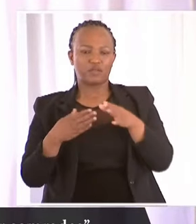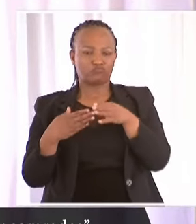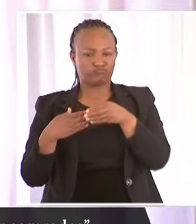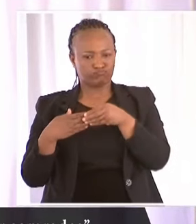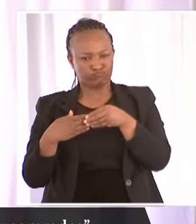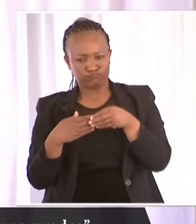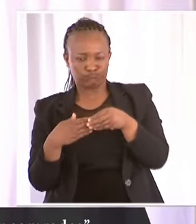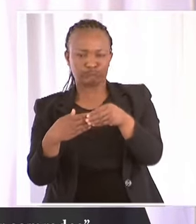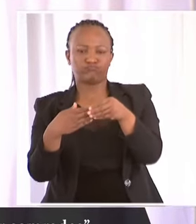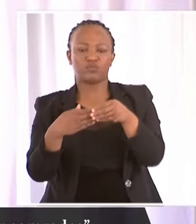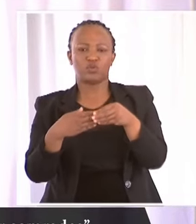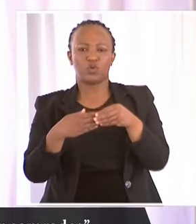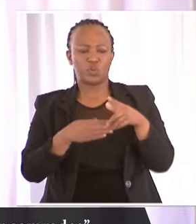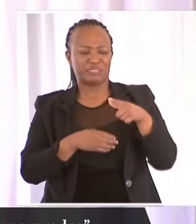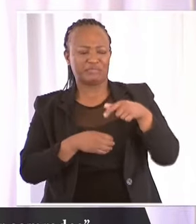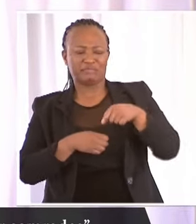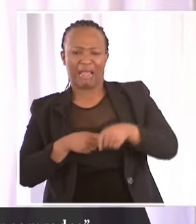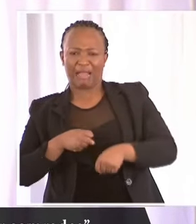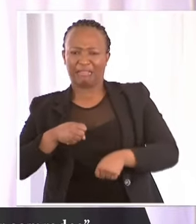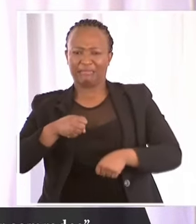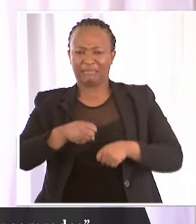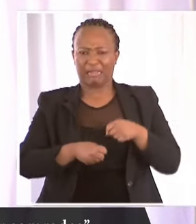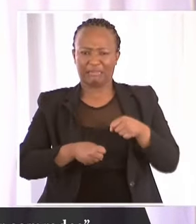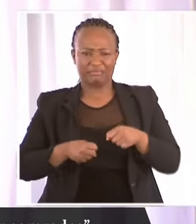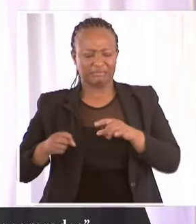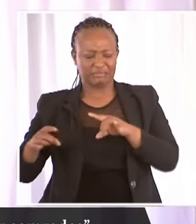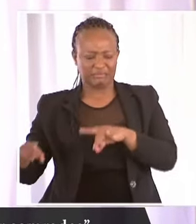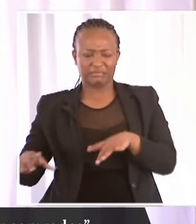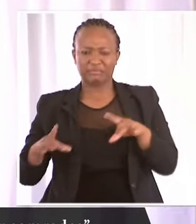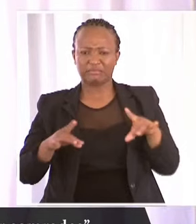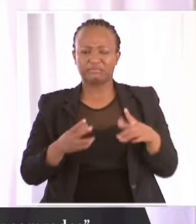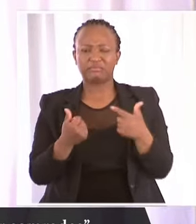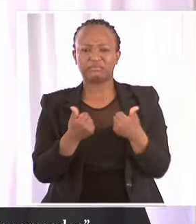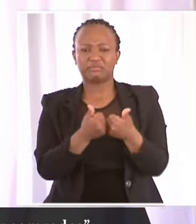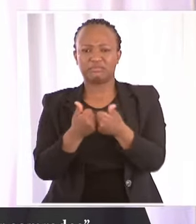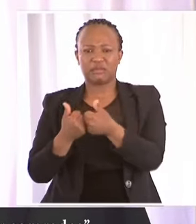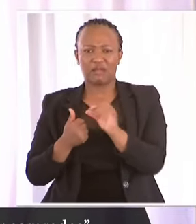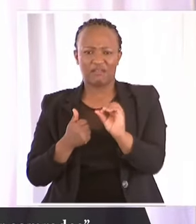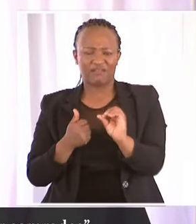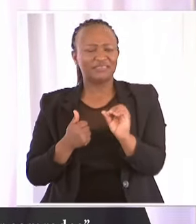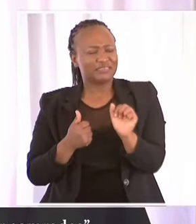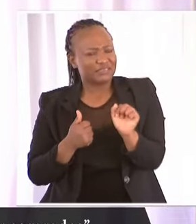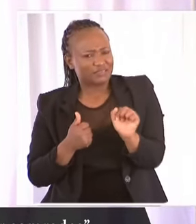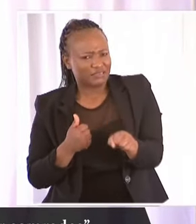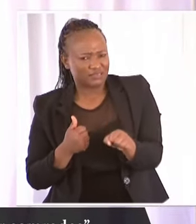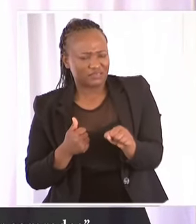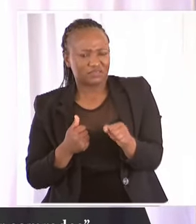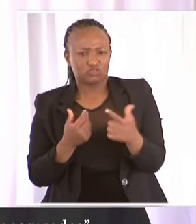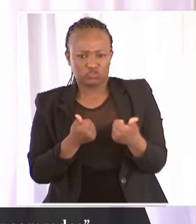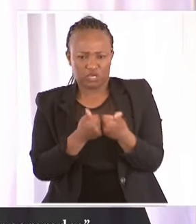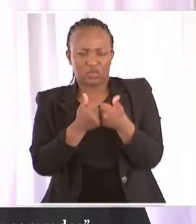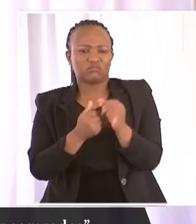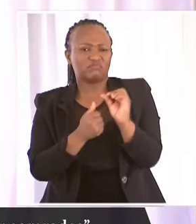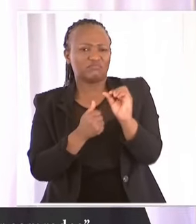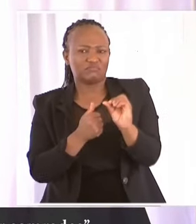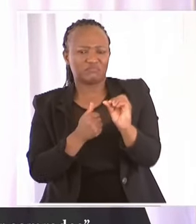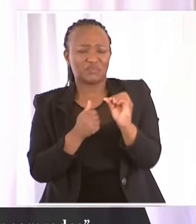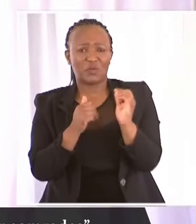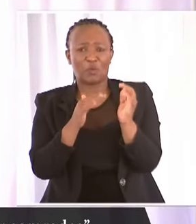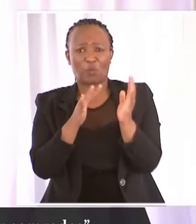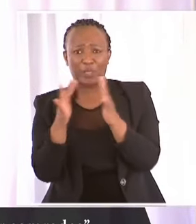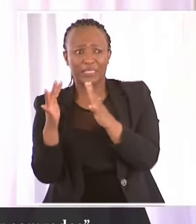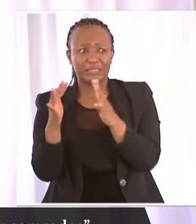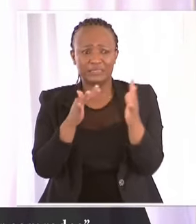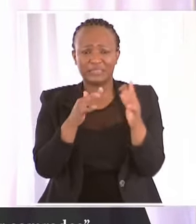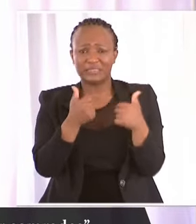forward, we faced challenges as we had to. We faced strong winds as they had